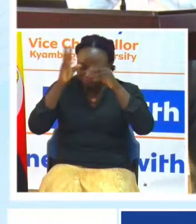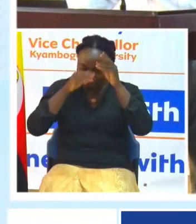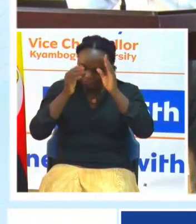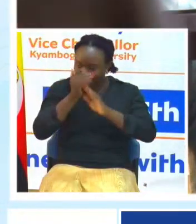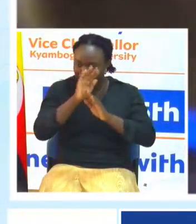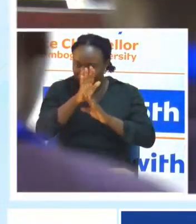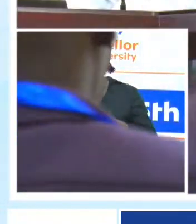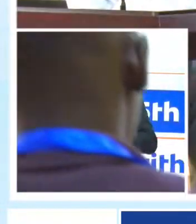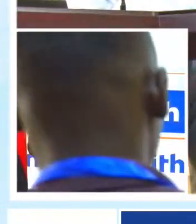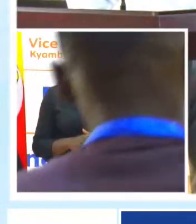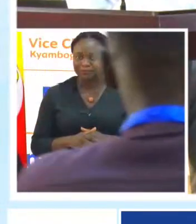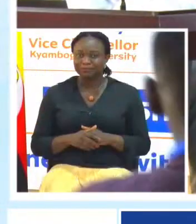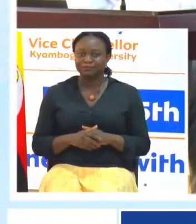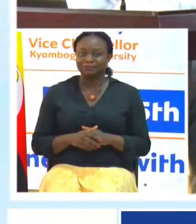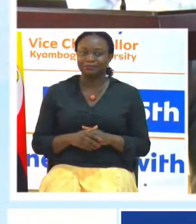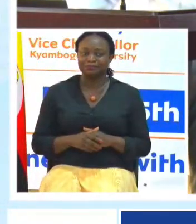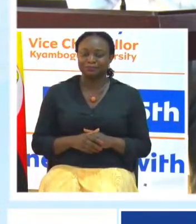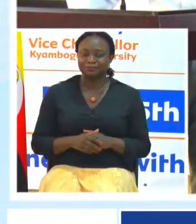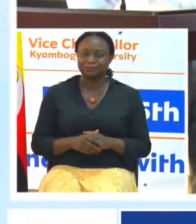Great.